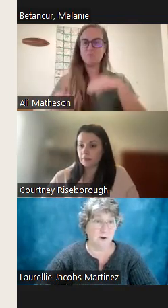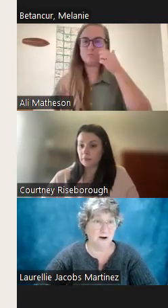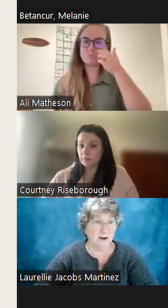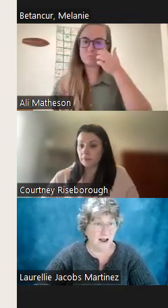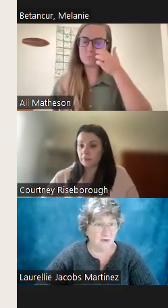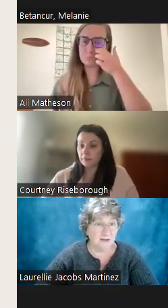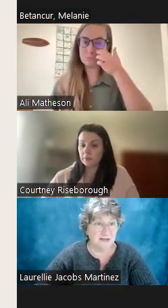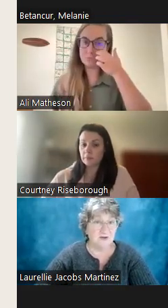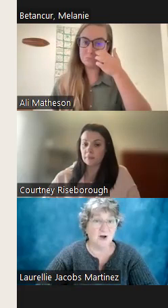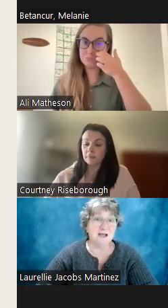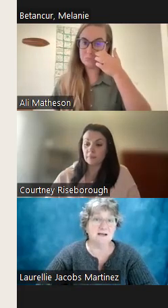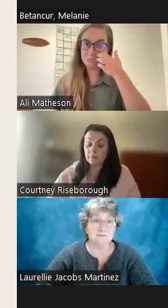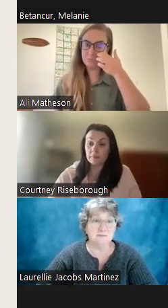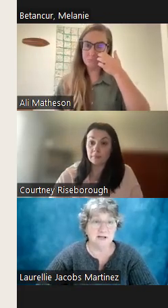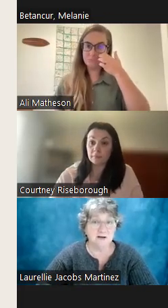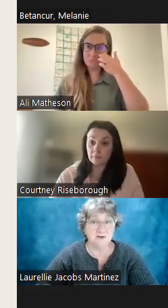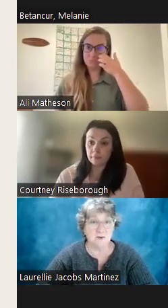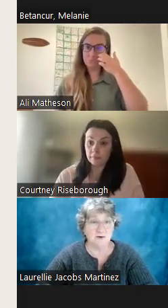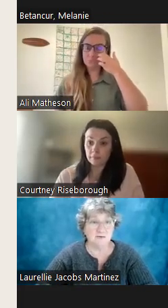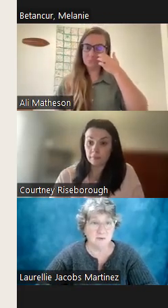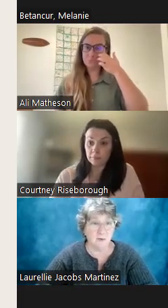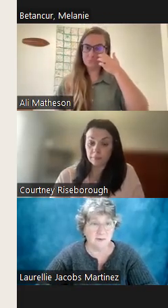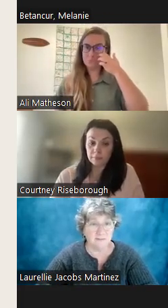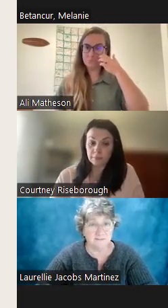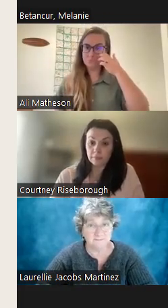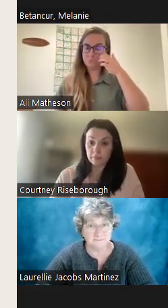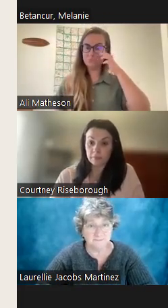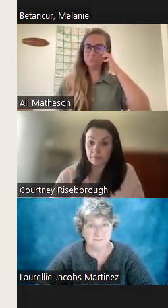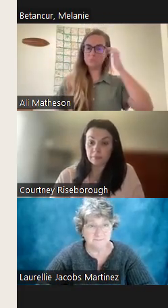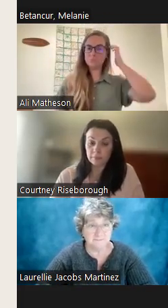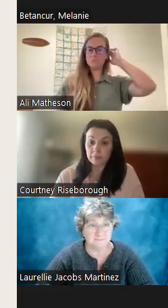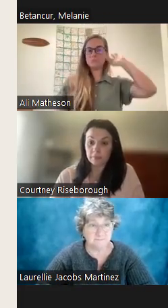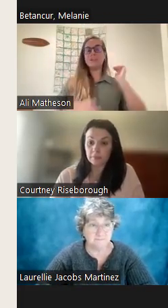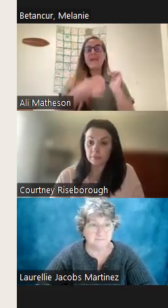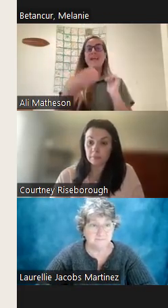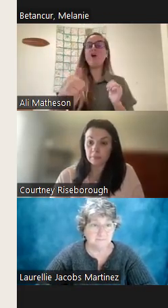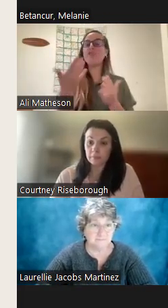really aware how they need to contact and bring in an interpreter for an appointment.